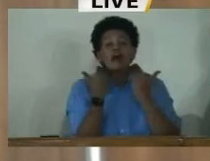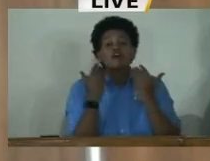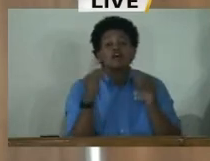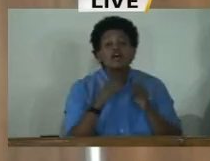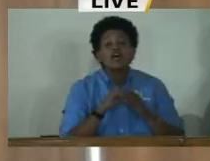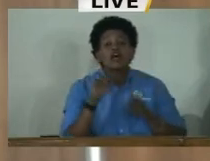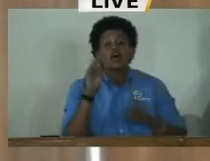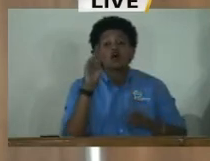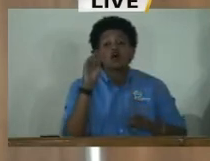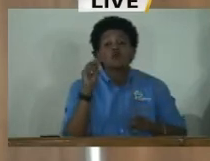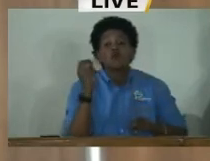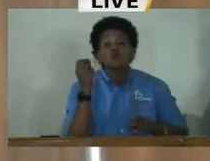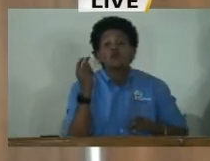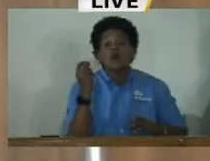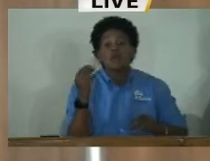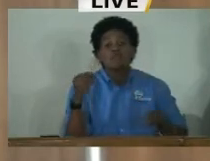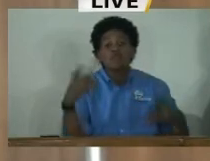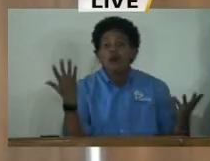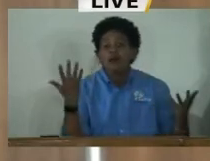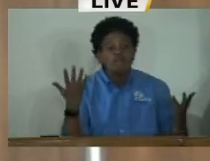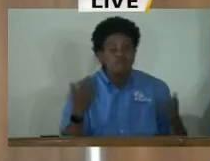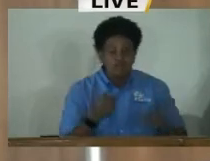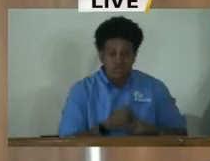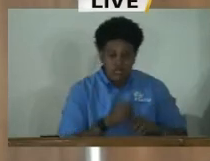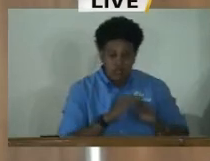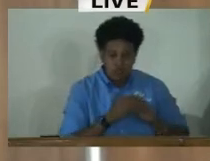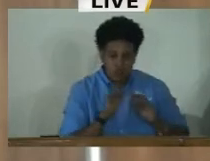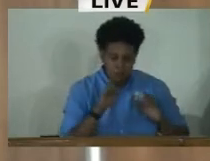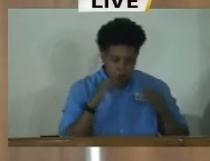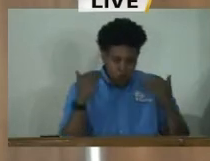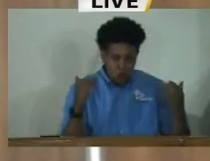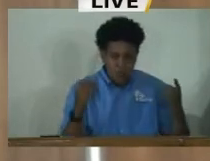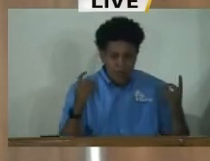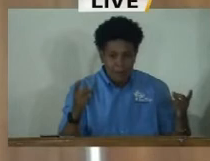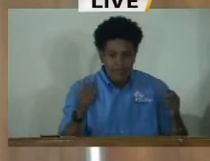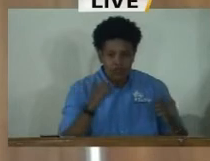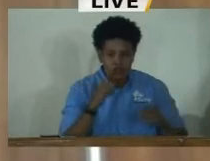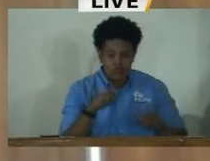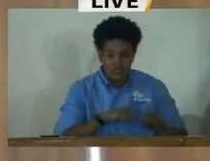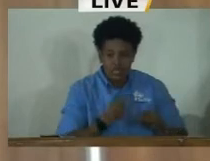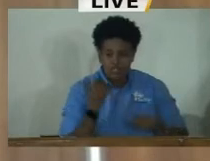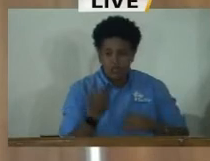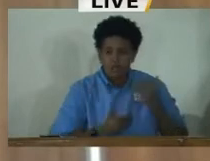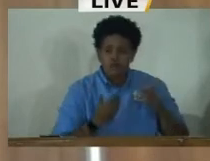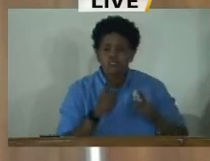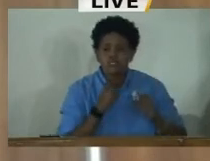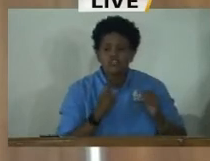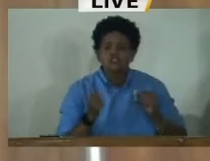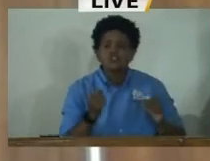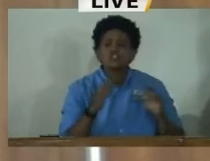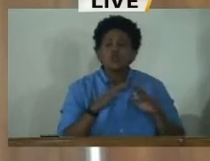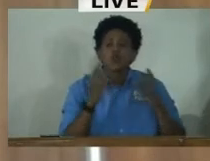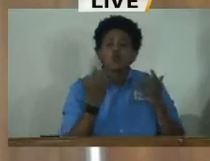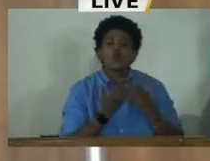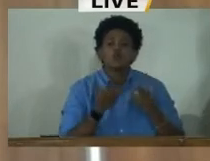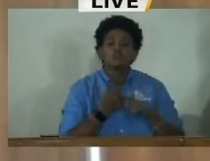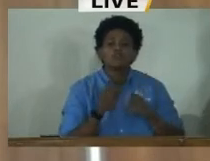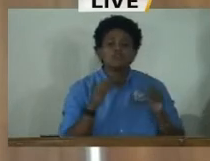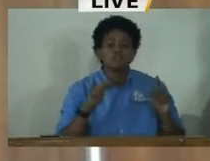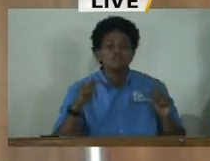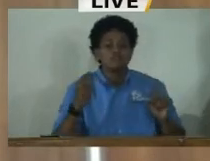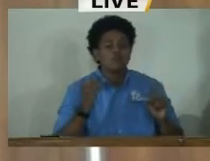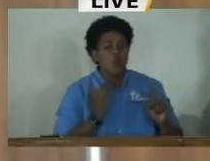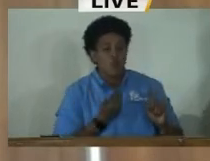bankruptcy in 2012. Jamaica must move immediately to commence a process of strategic global repositioning